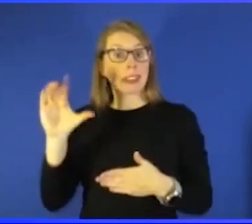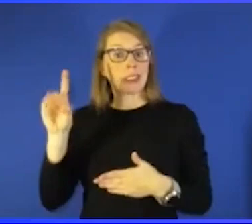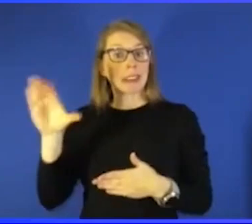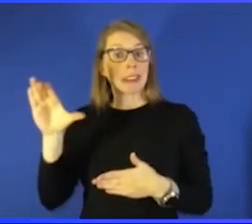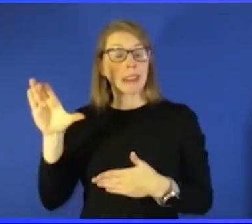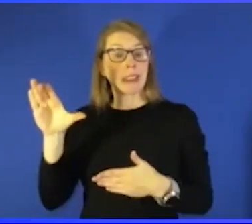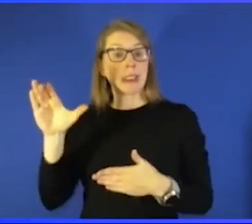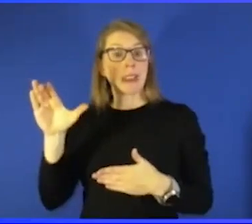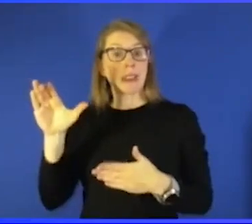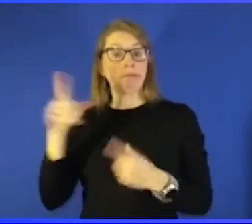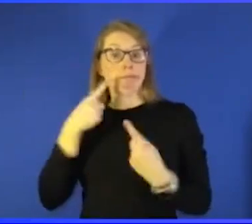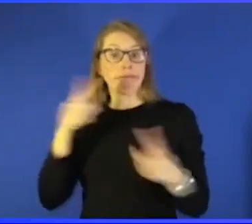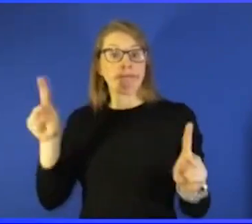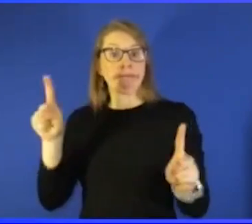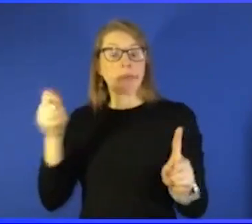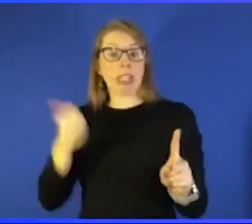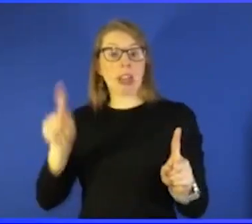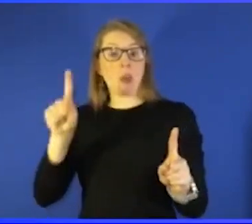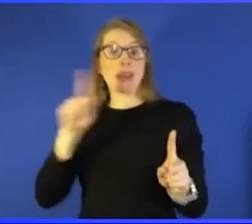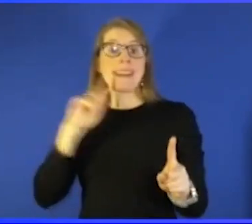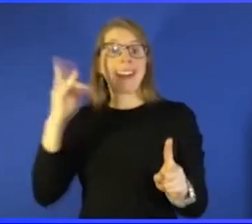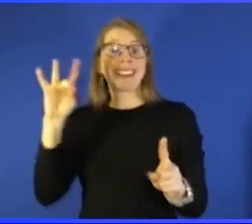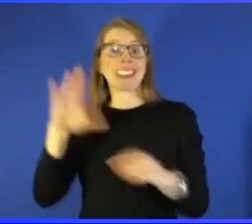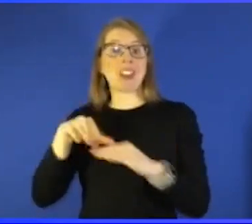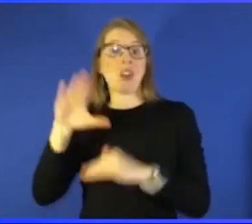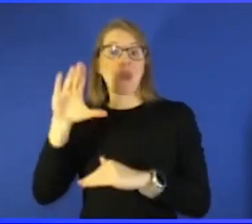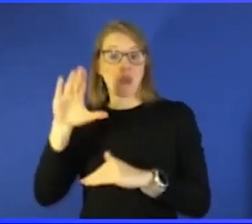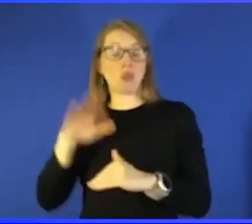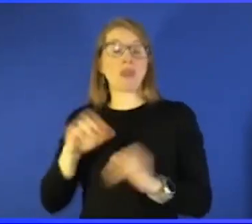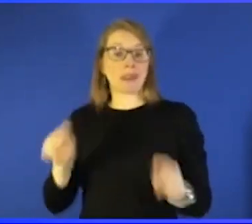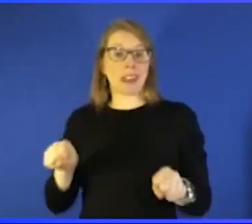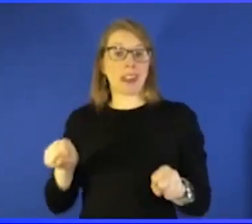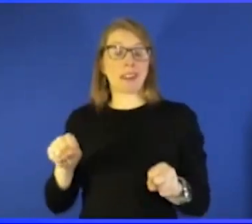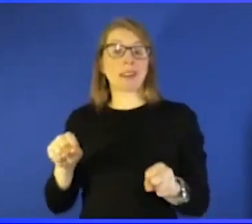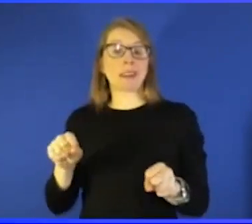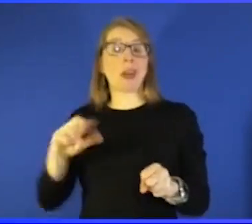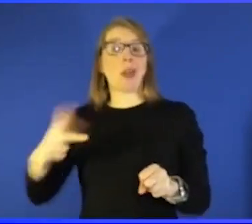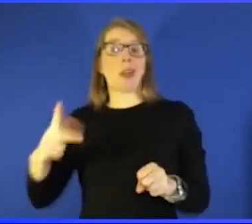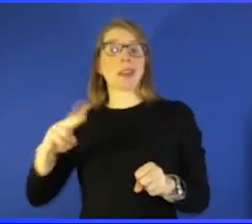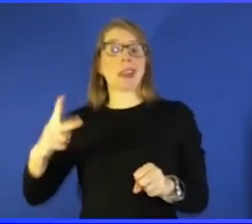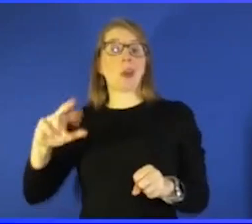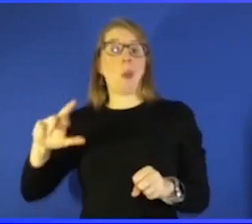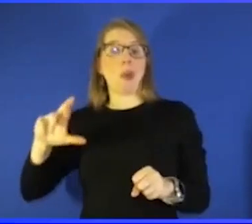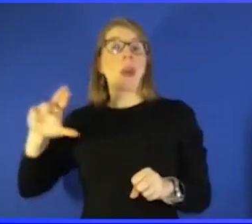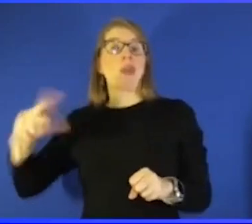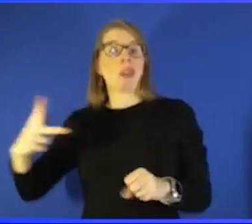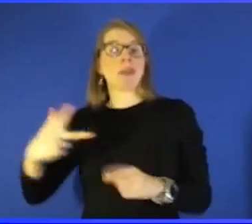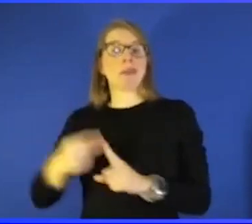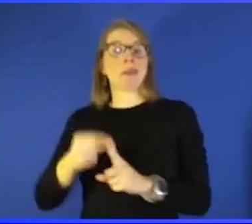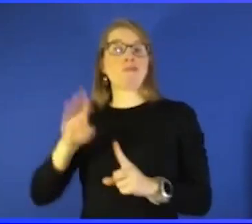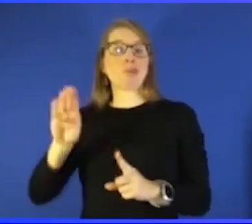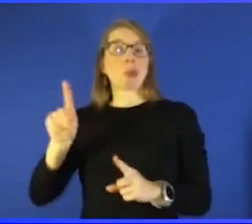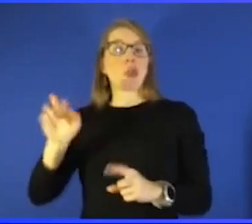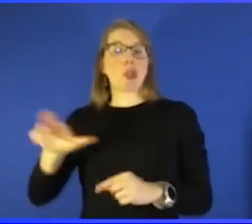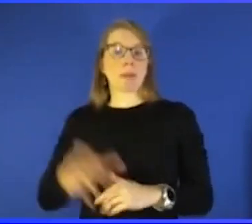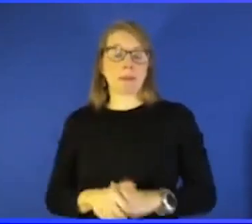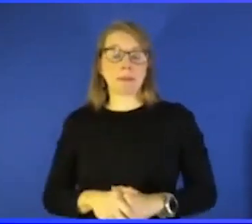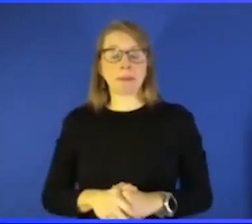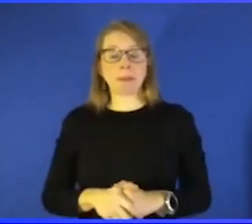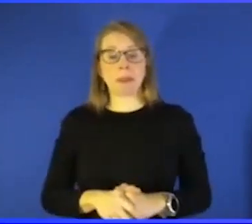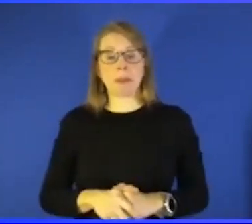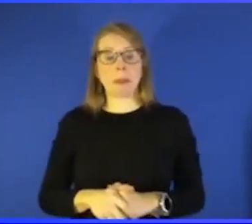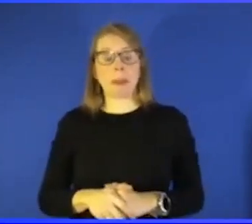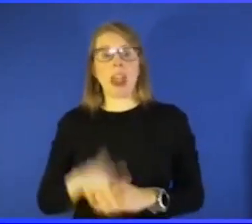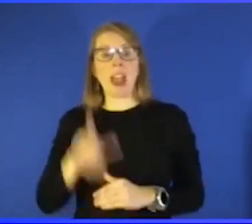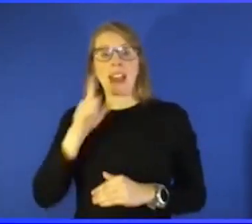anybody 18 and over can now get a vaccine boost. We know, and so I feel that we are moving towards anybody 12 to 18